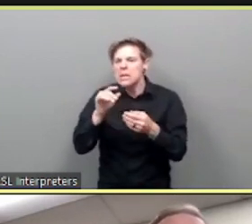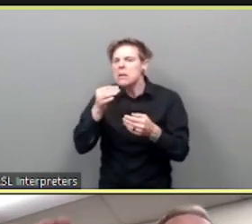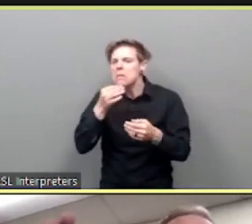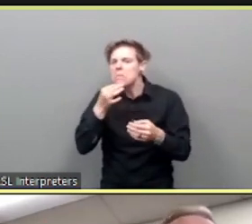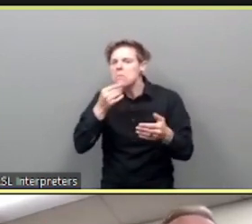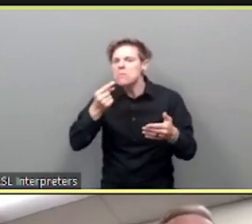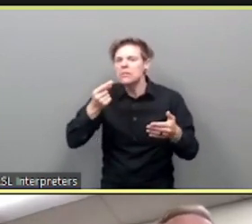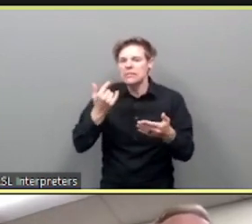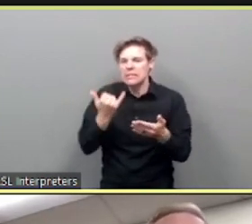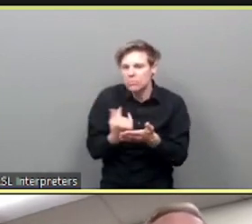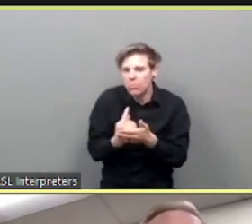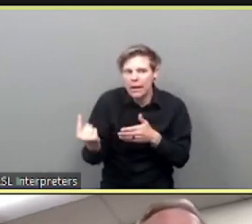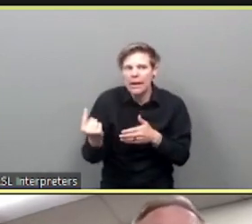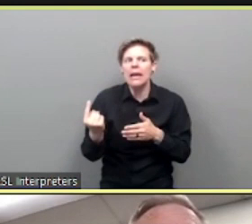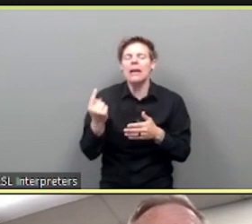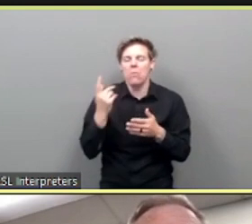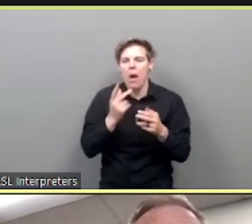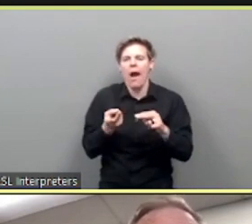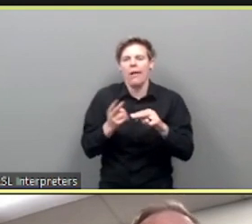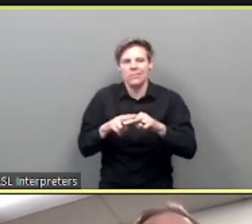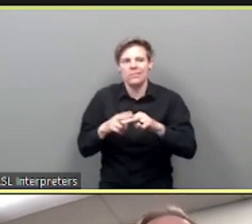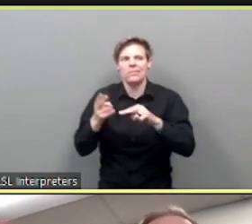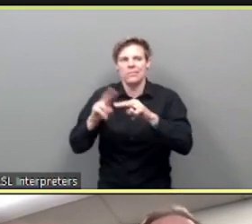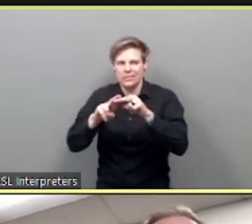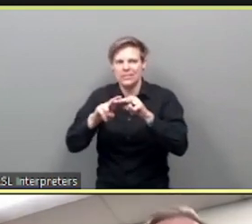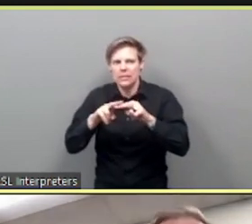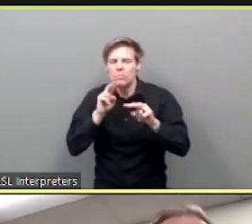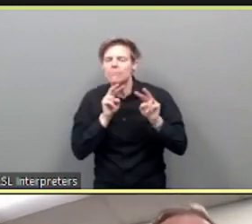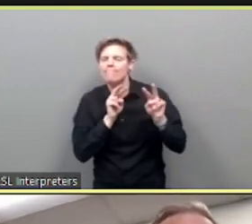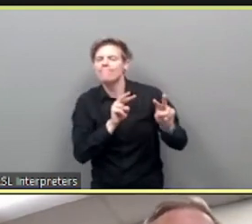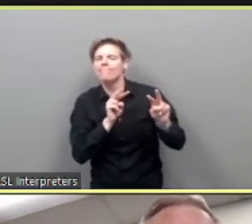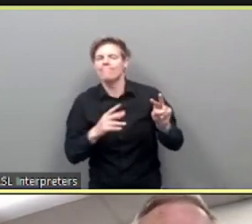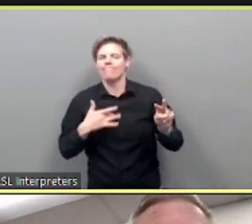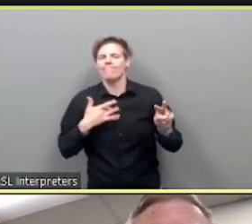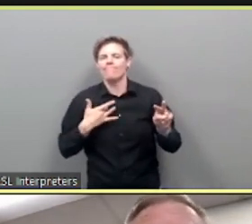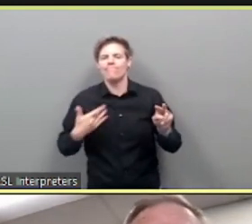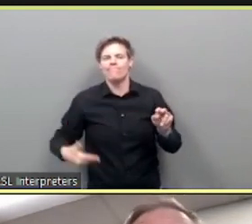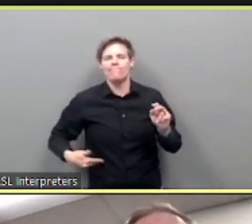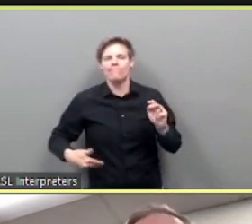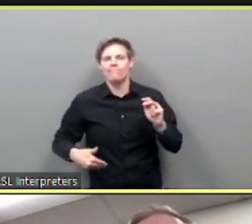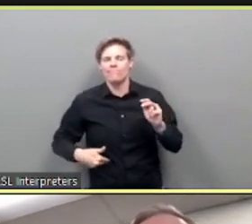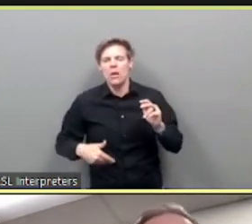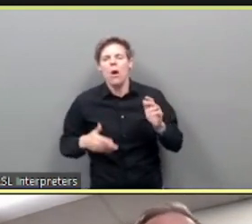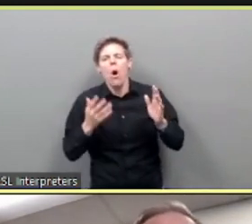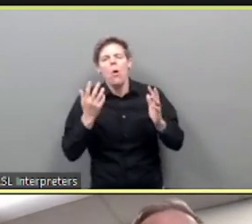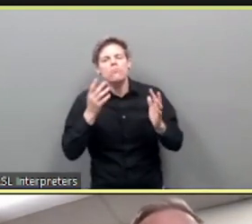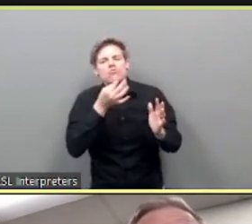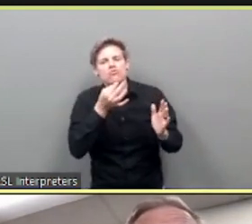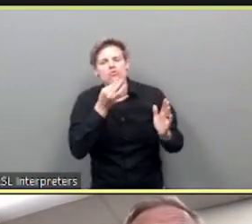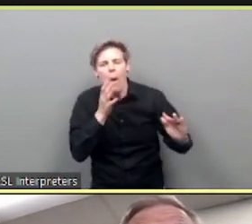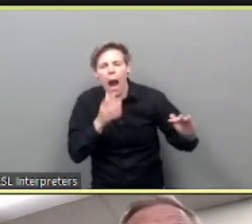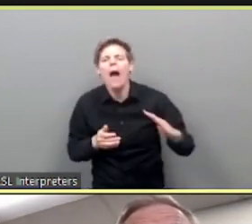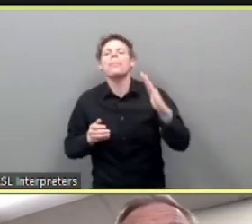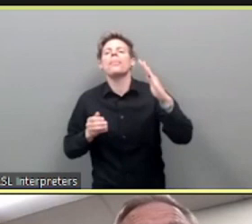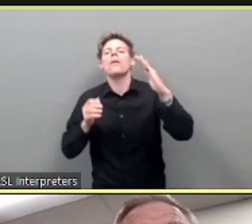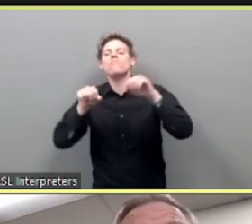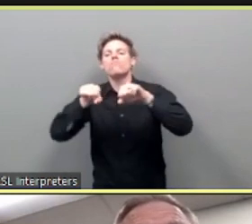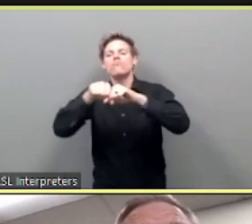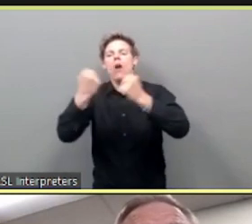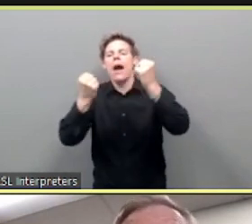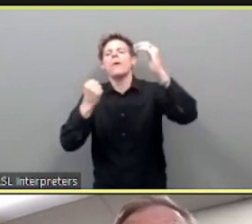as, and we can start to expect to see a decline in the number of deaths 2 to 3 to 4 weeks after the decline